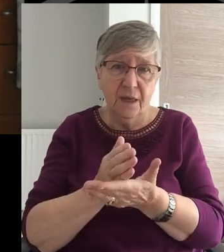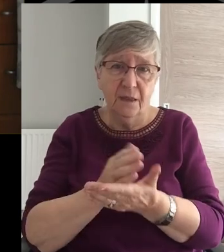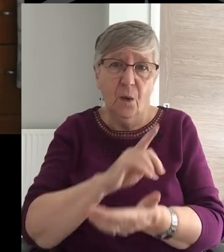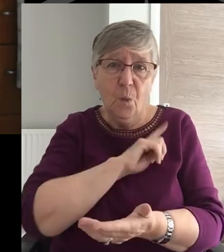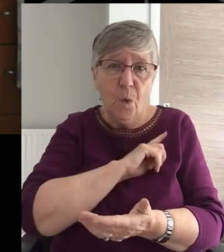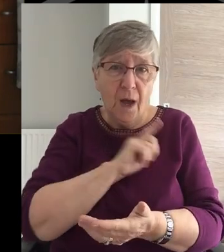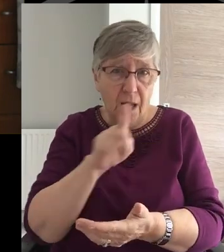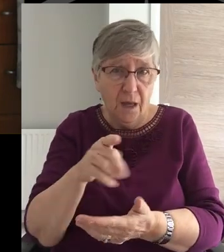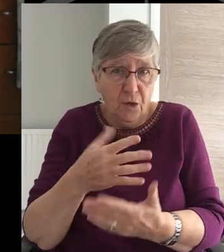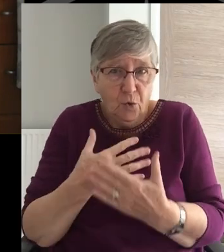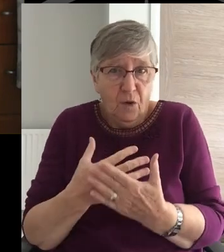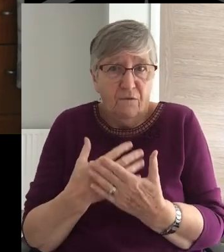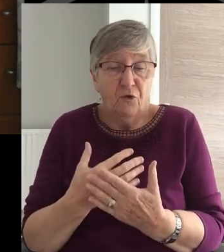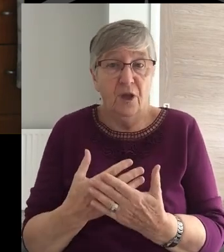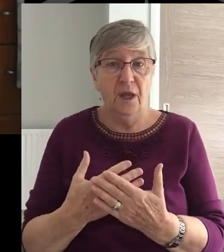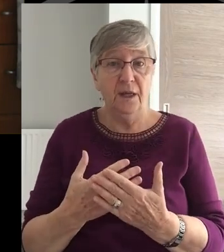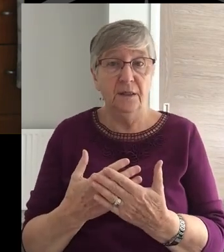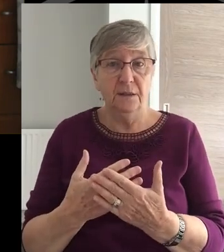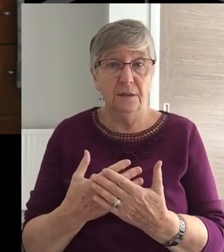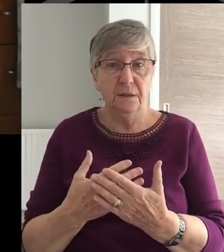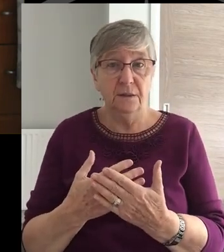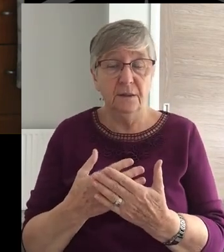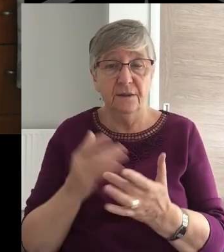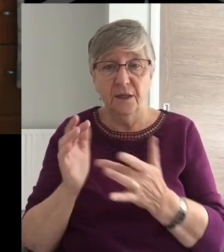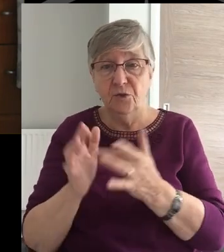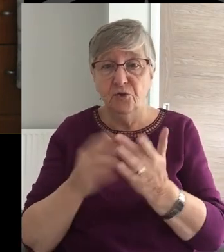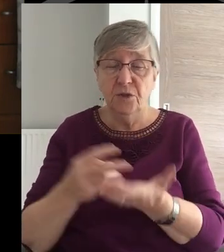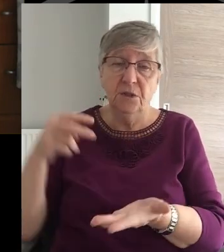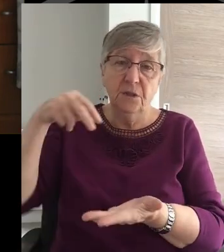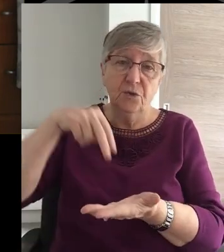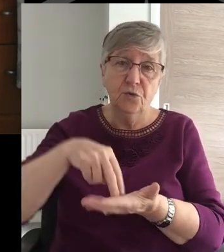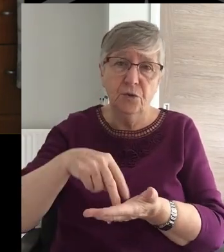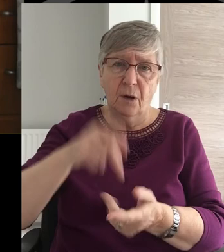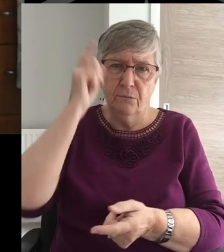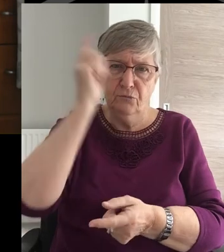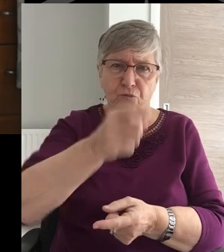so afraid? Then he got up and rebuked the winds